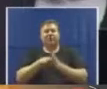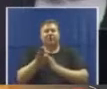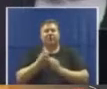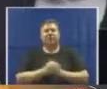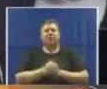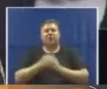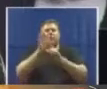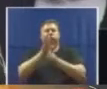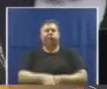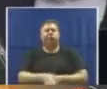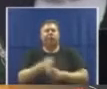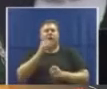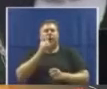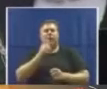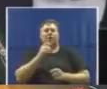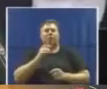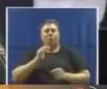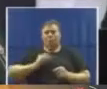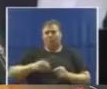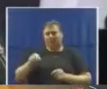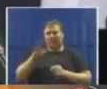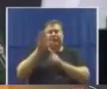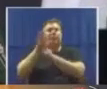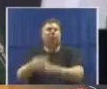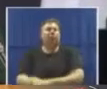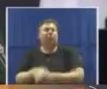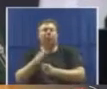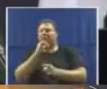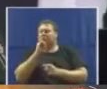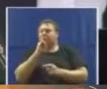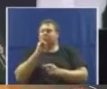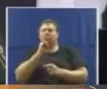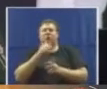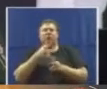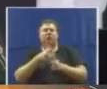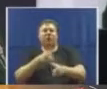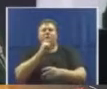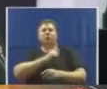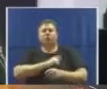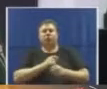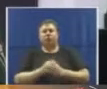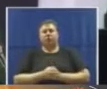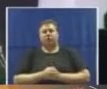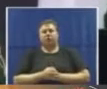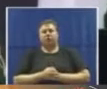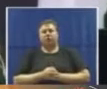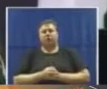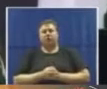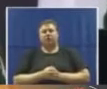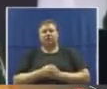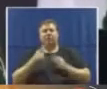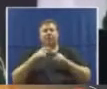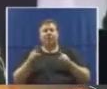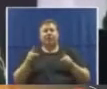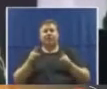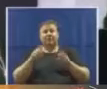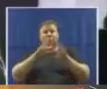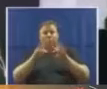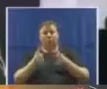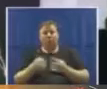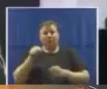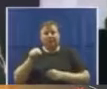of gender is a moral deviation from truth. What we contend, however, is that in a world in pursuit